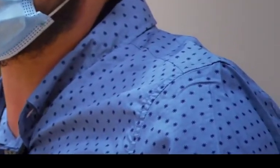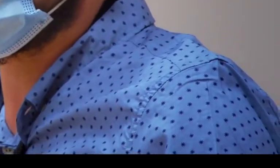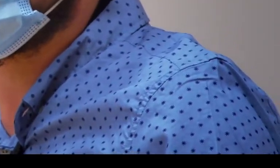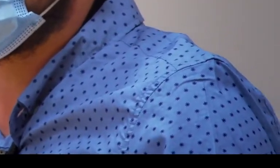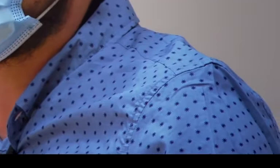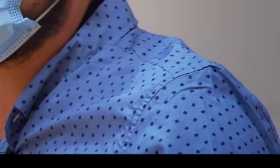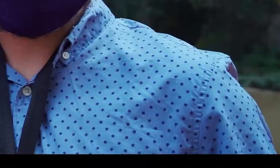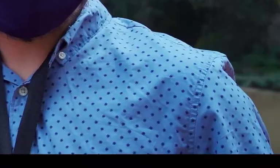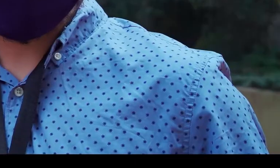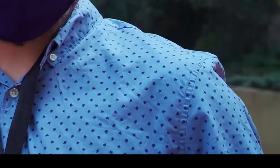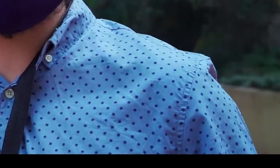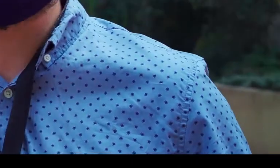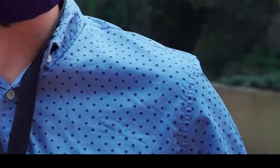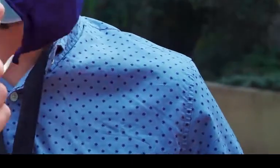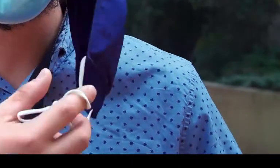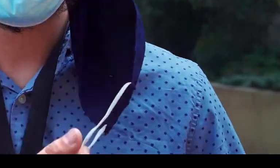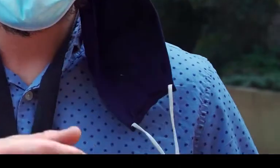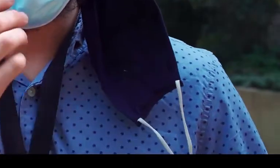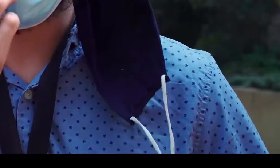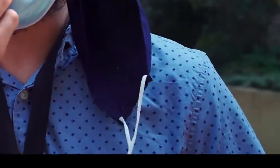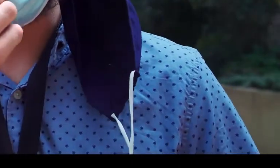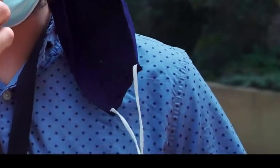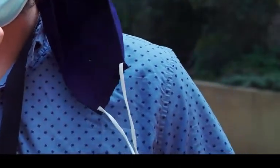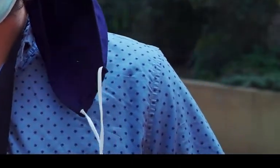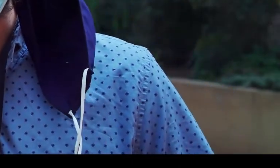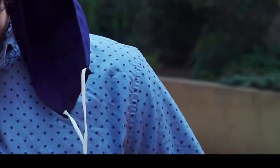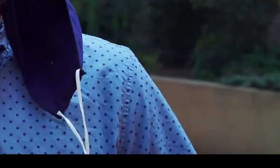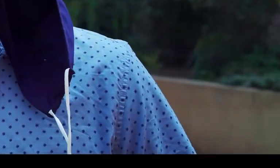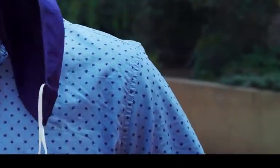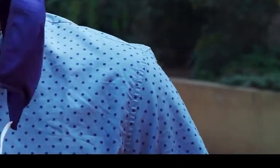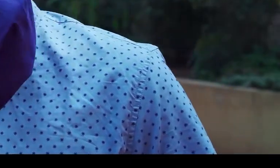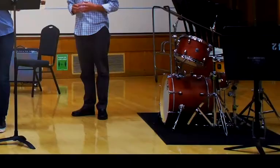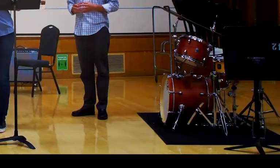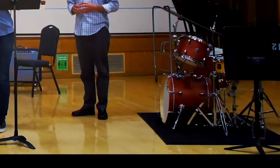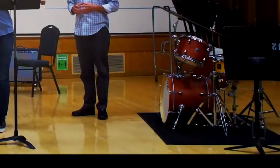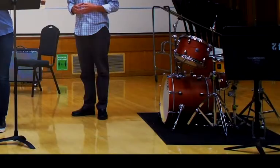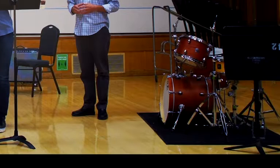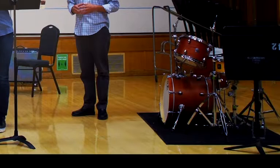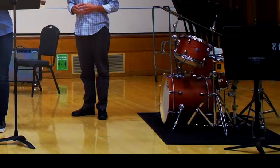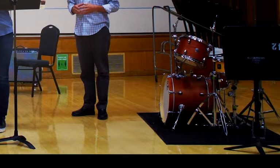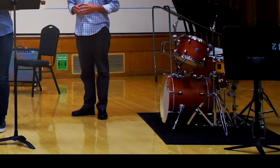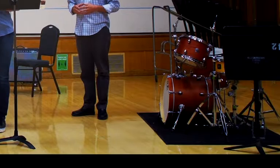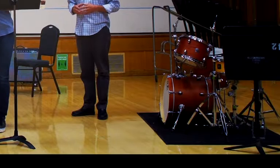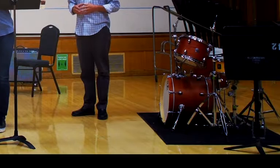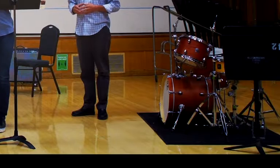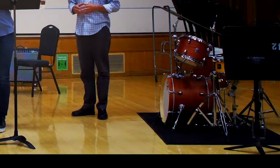Well, if I can show this on camera, I have a slit right here, and I put my mouthpiece in here.